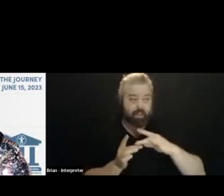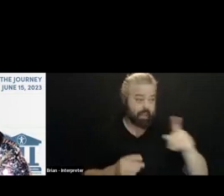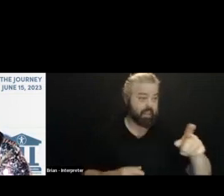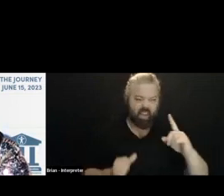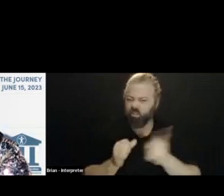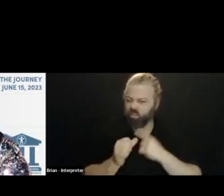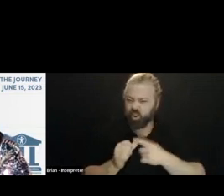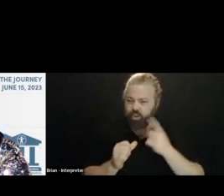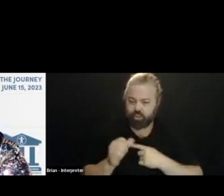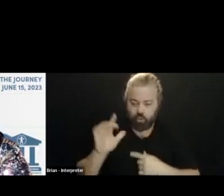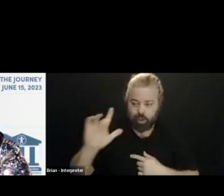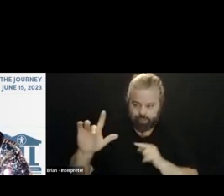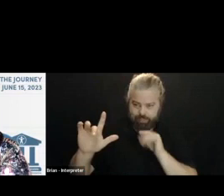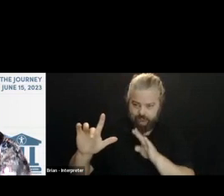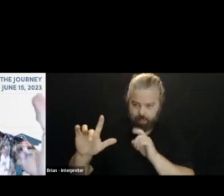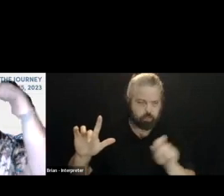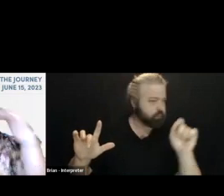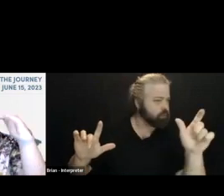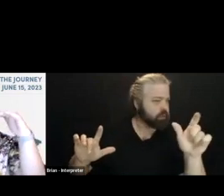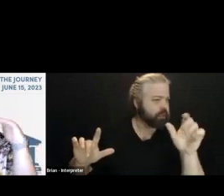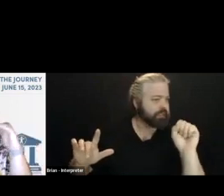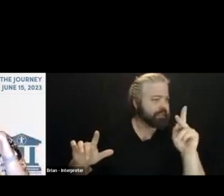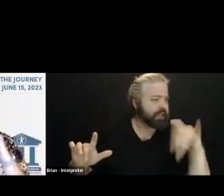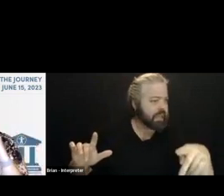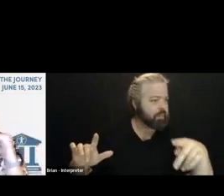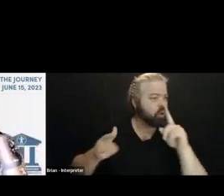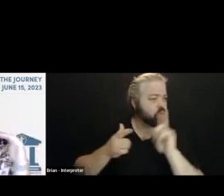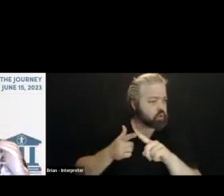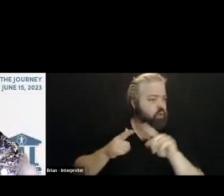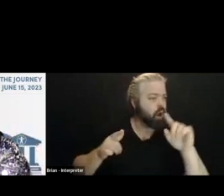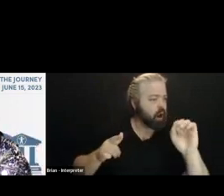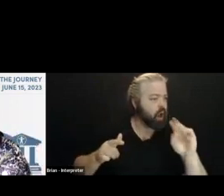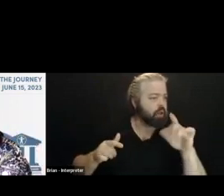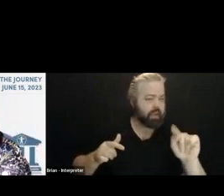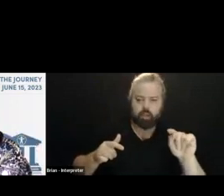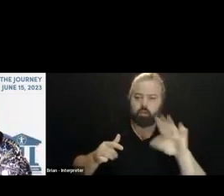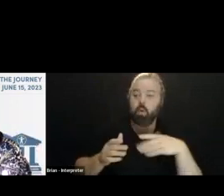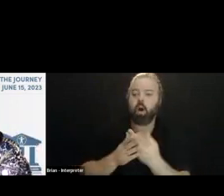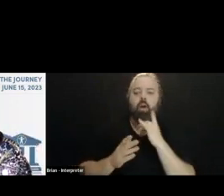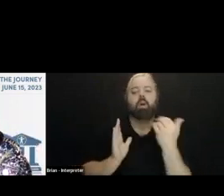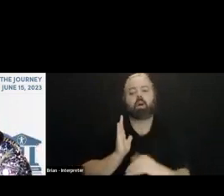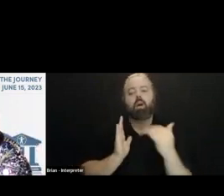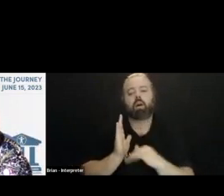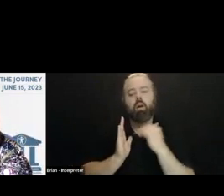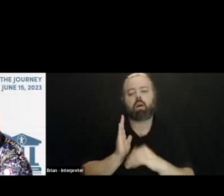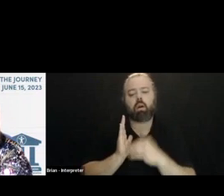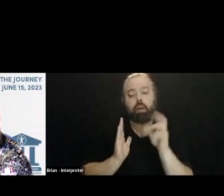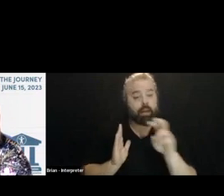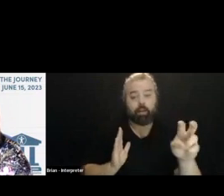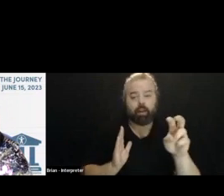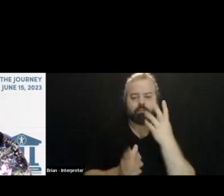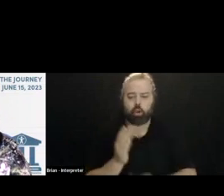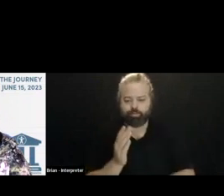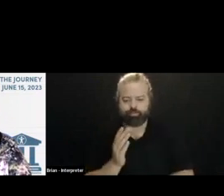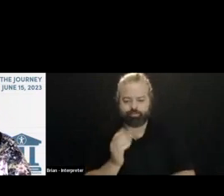tab key I hit skips to content. So that skips all of that repetitive navigation. And now, if you notice, I